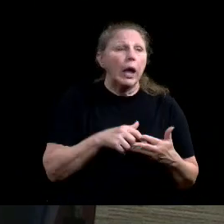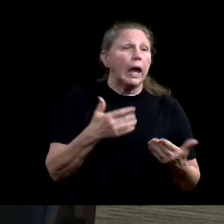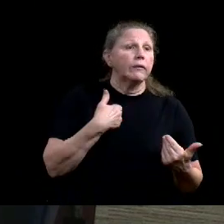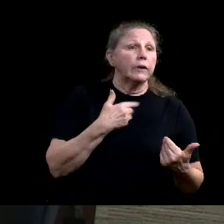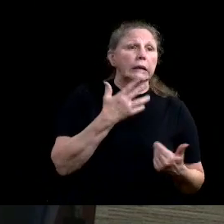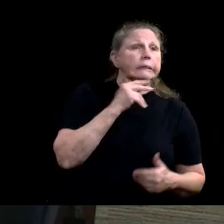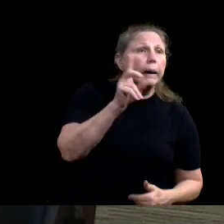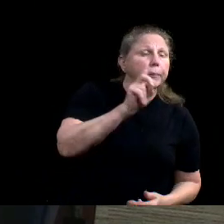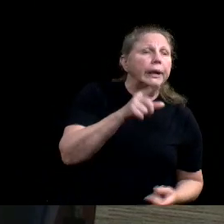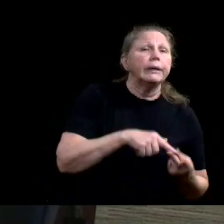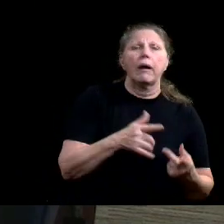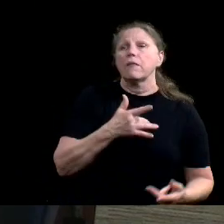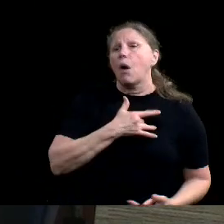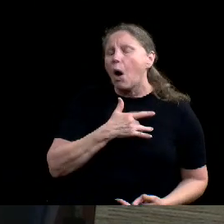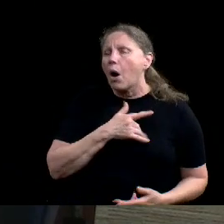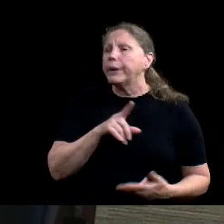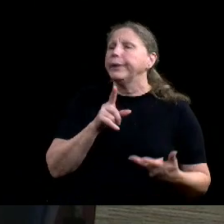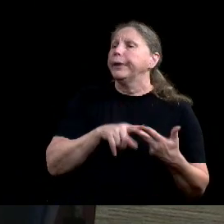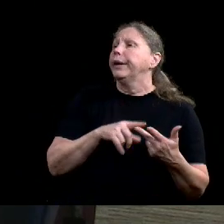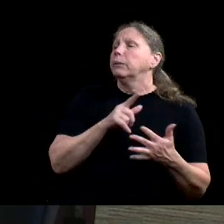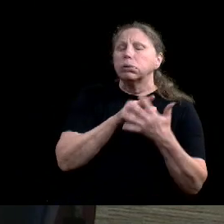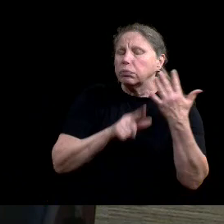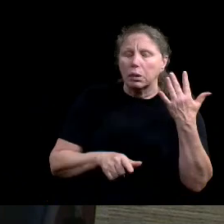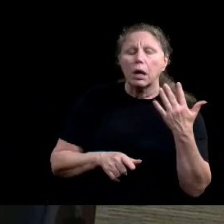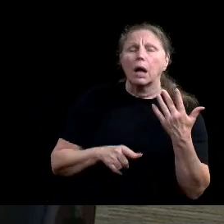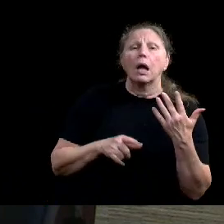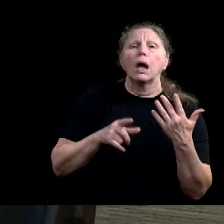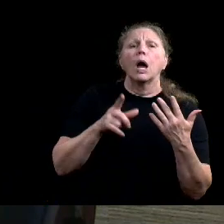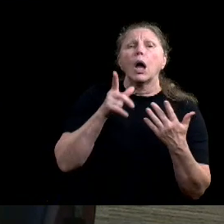health. Who are the elderly?